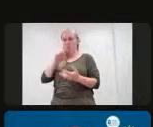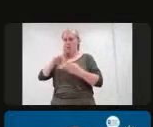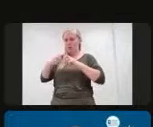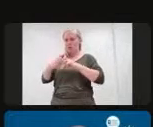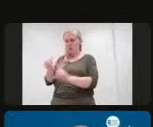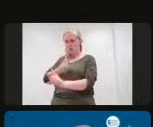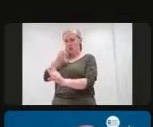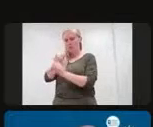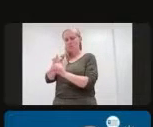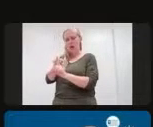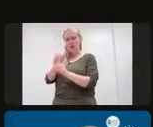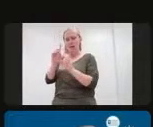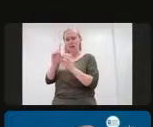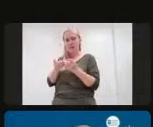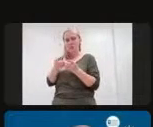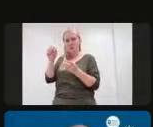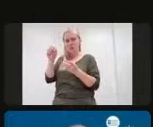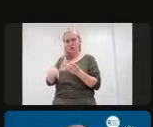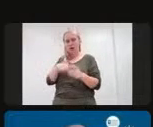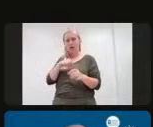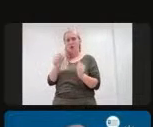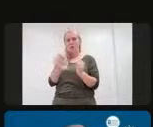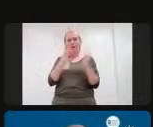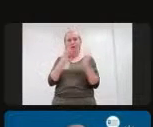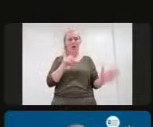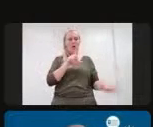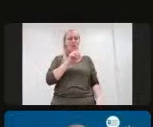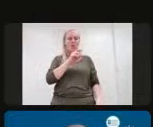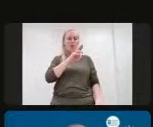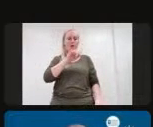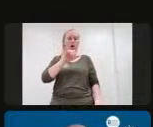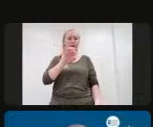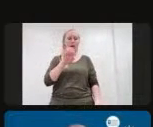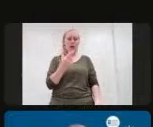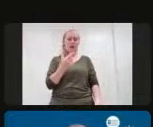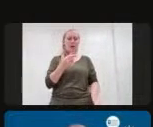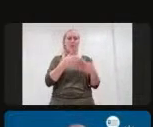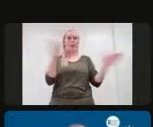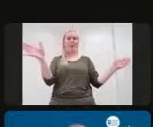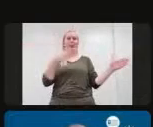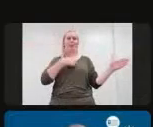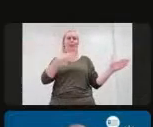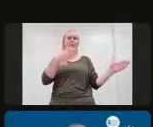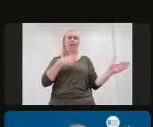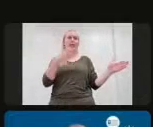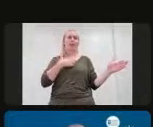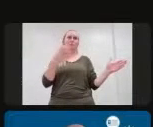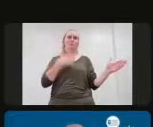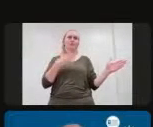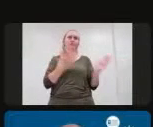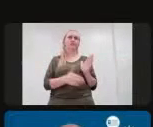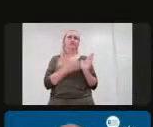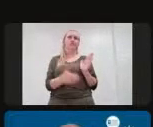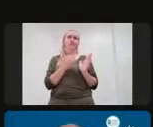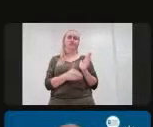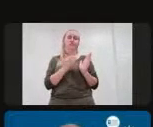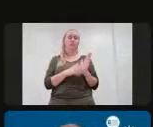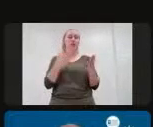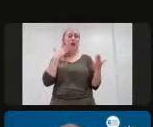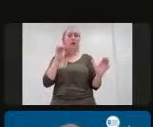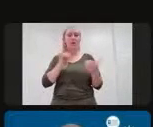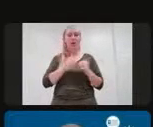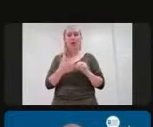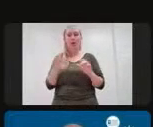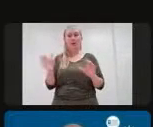the district without lobbing overly broad complaints constantly. And I don't know how to get